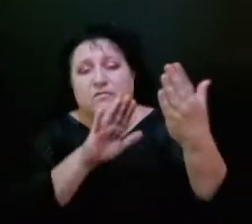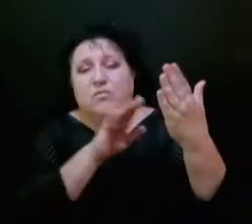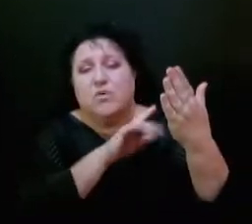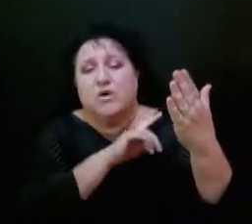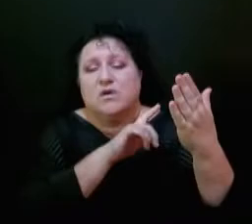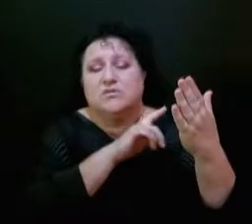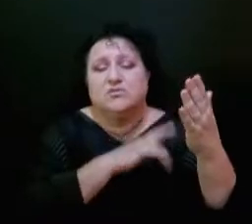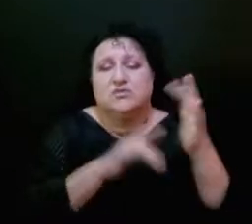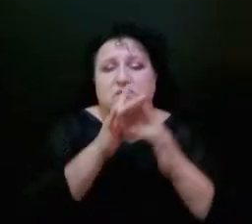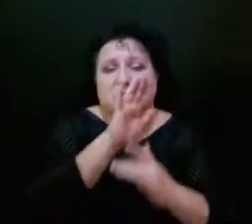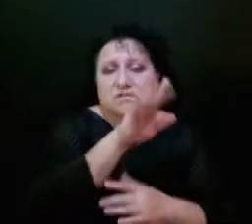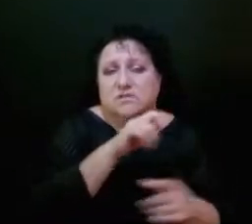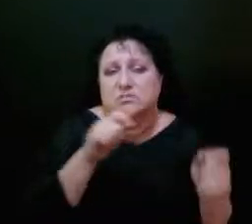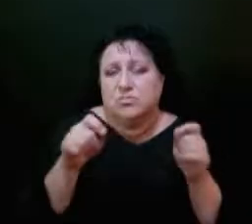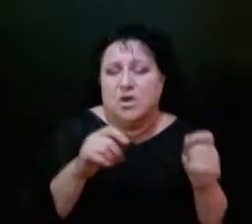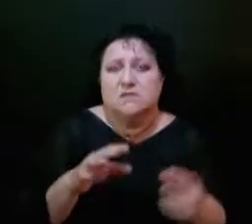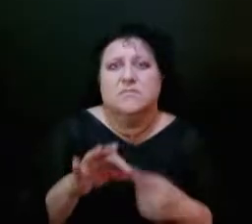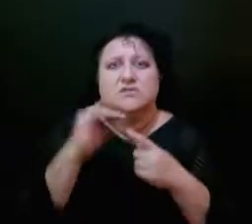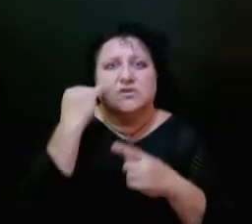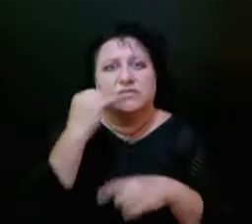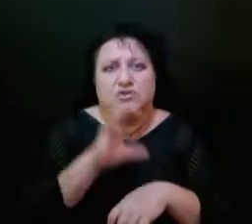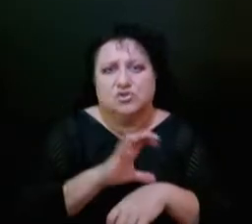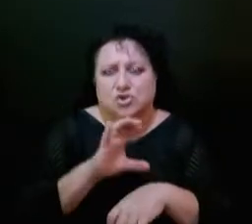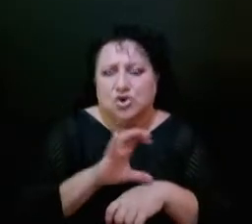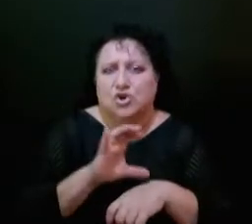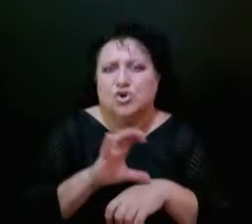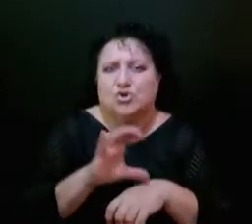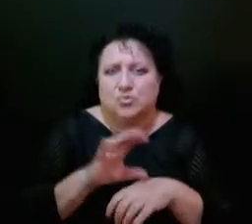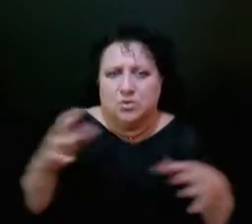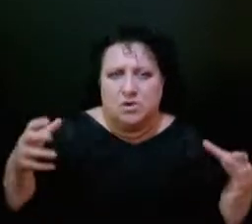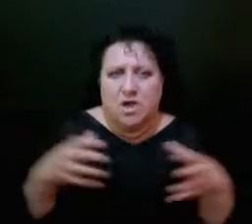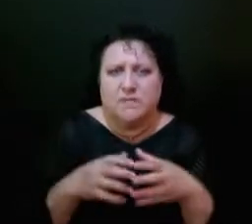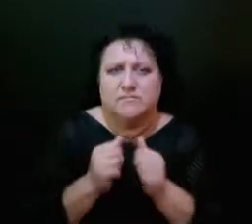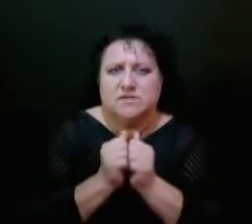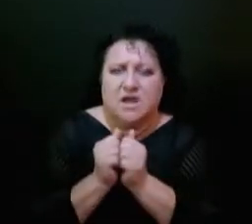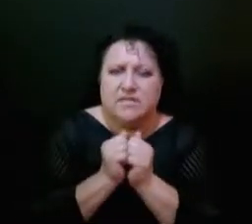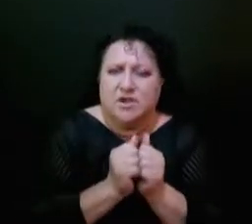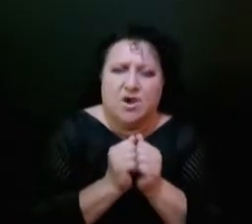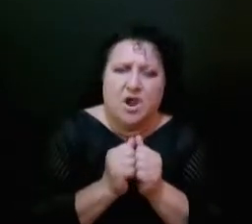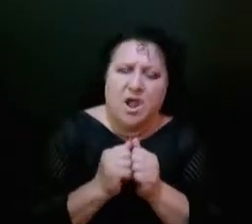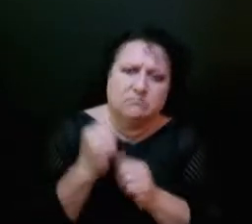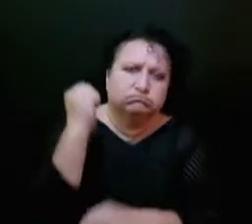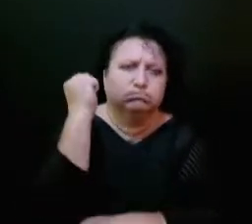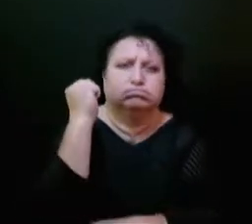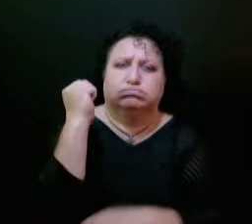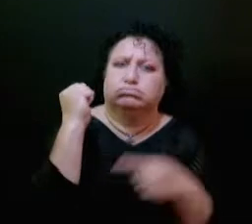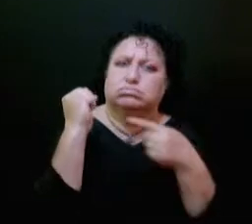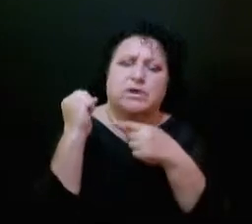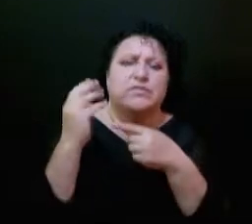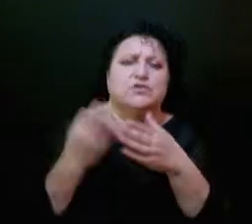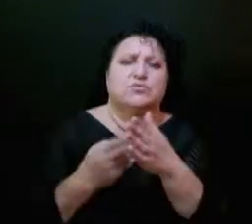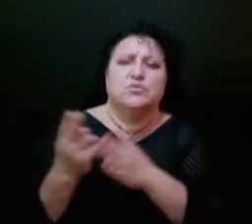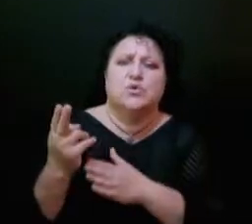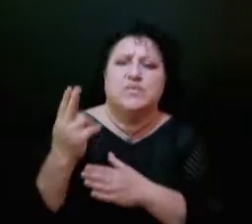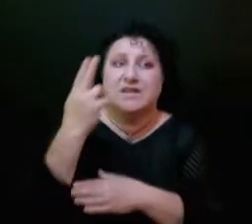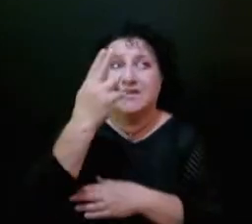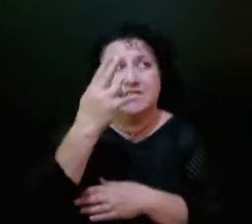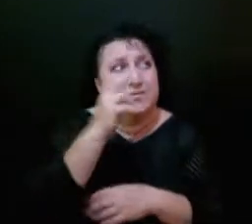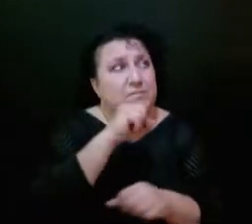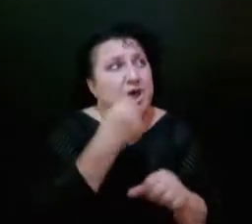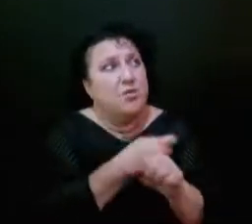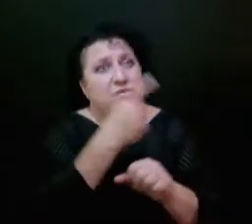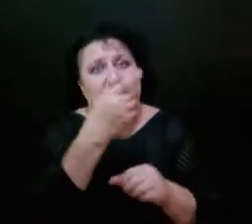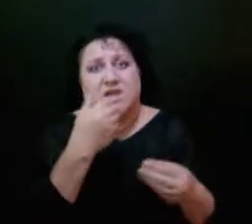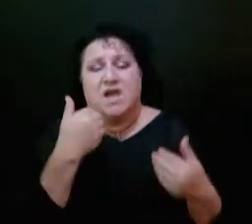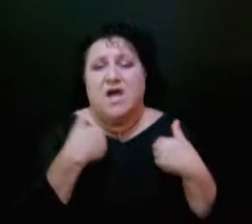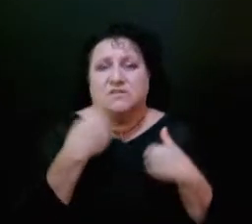especially if the church will come together and stand in the truth and the power that he has for us, right? We can speak authoritatively with one voice.